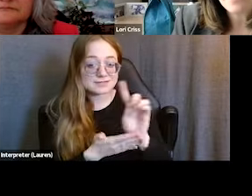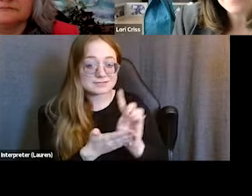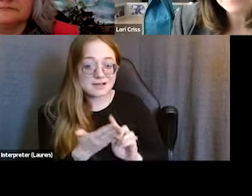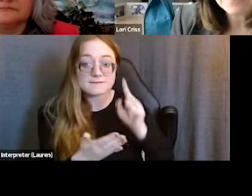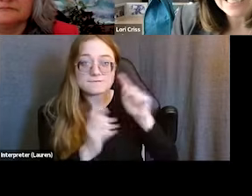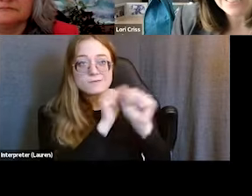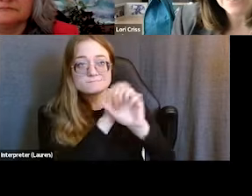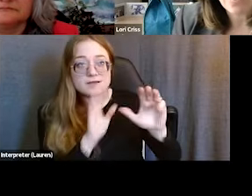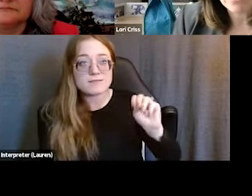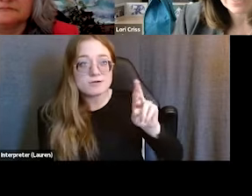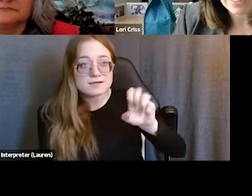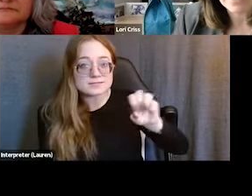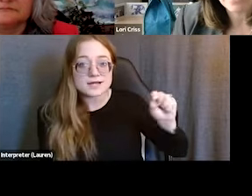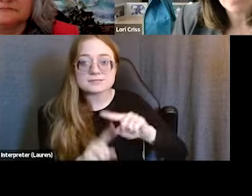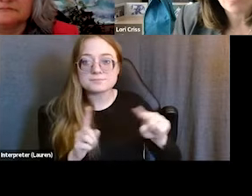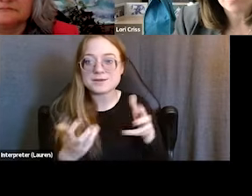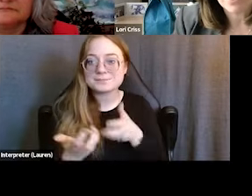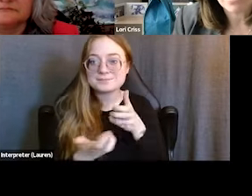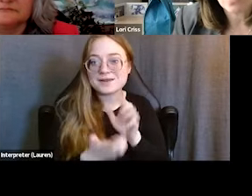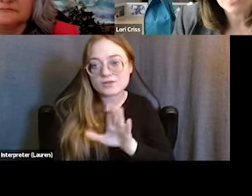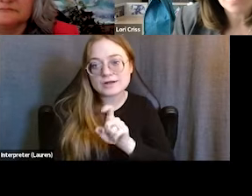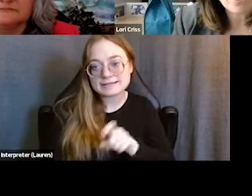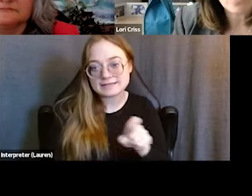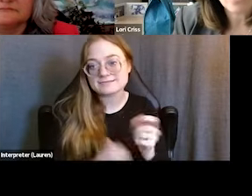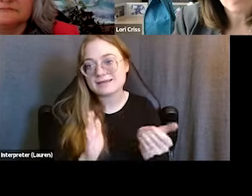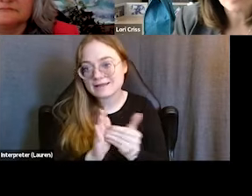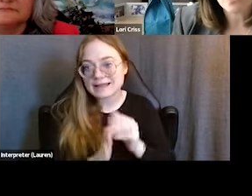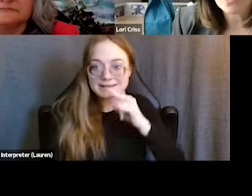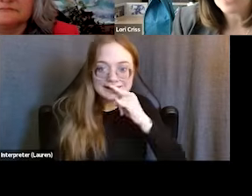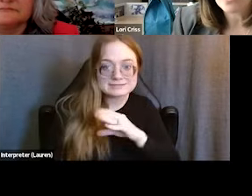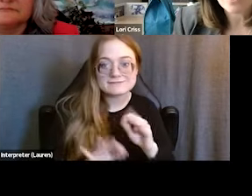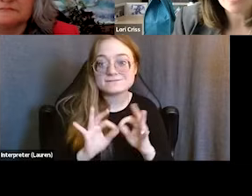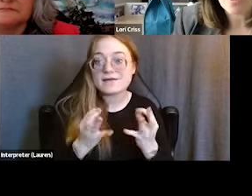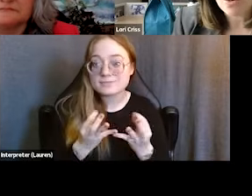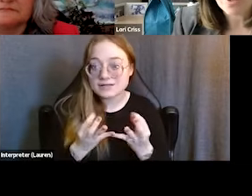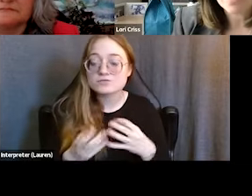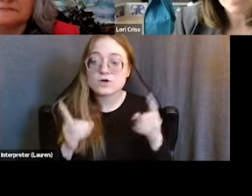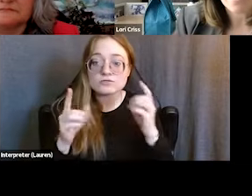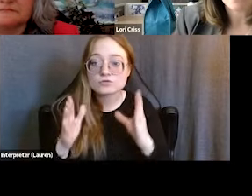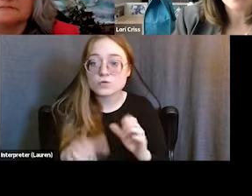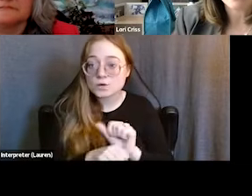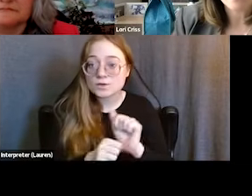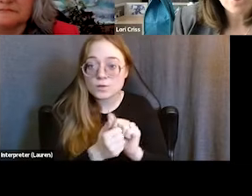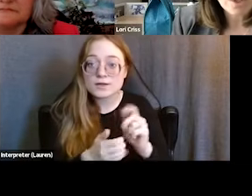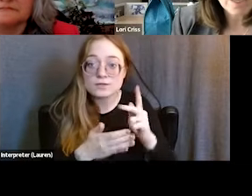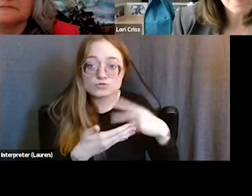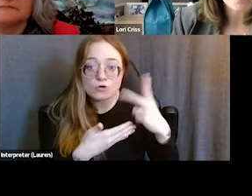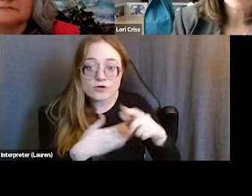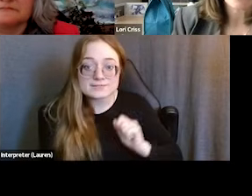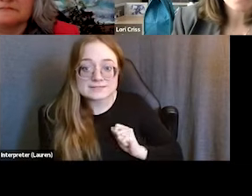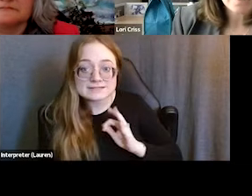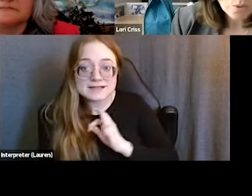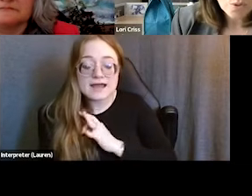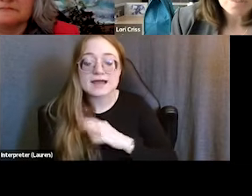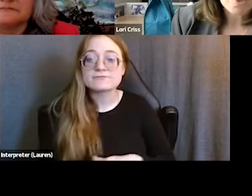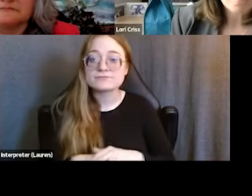also meeting the needs of the kids and the families. So the deputy directors are also working with all of the program staff and the community